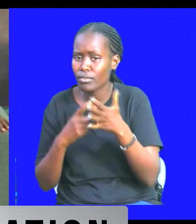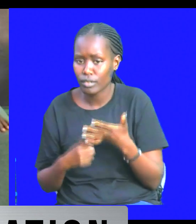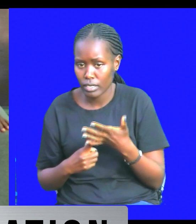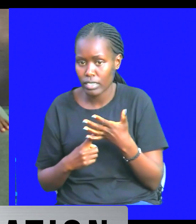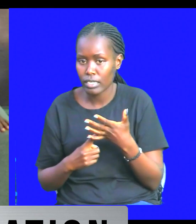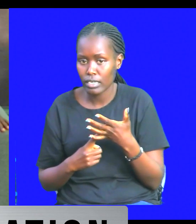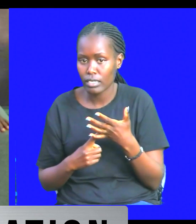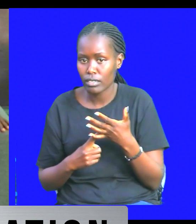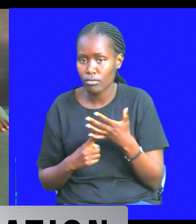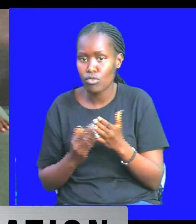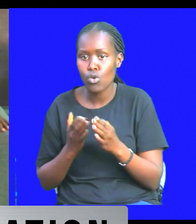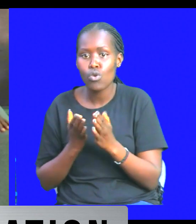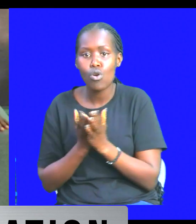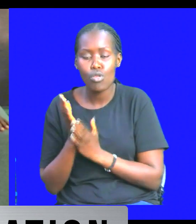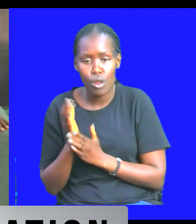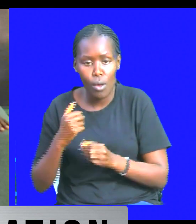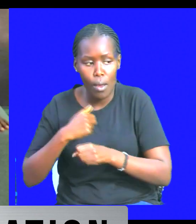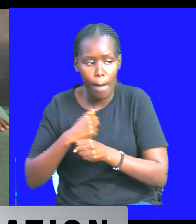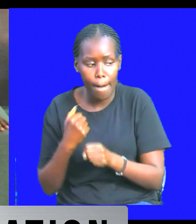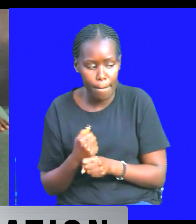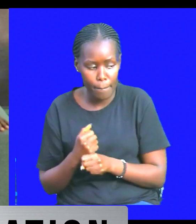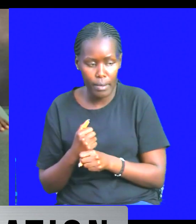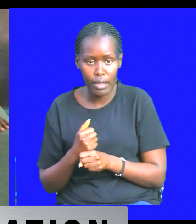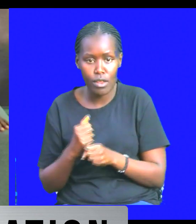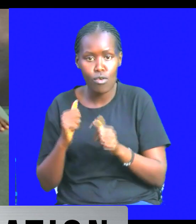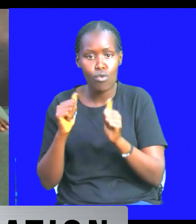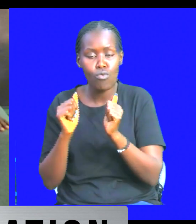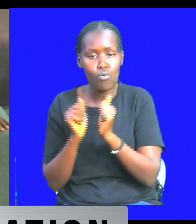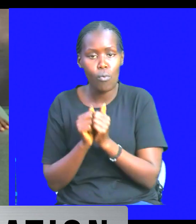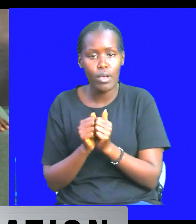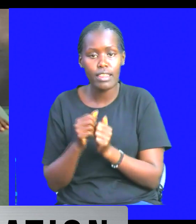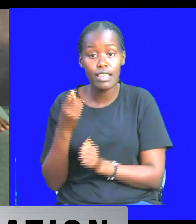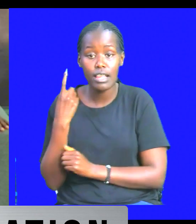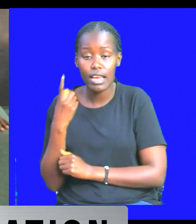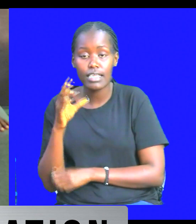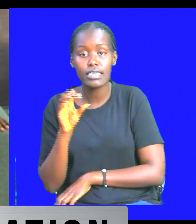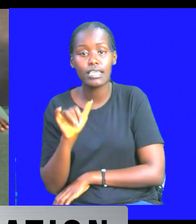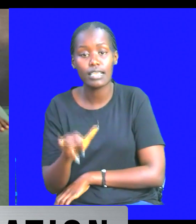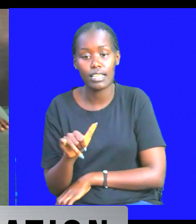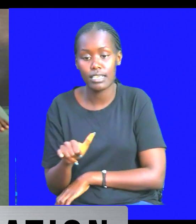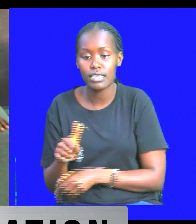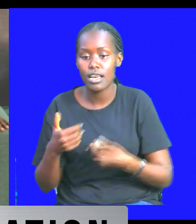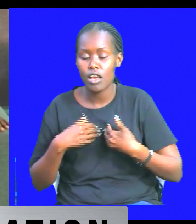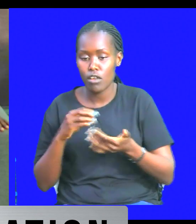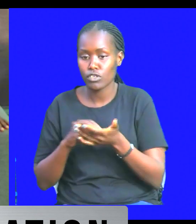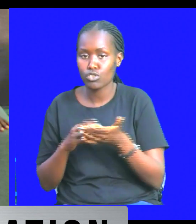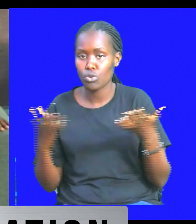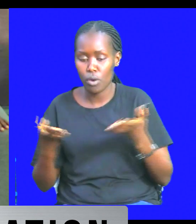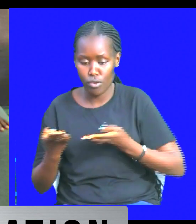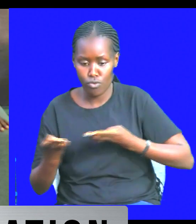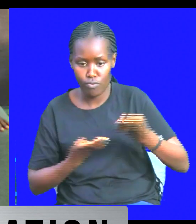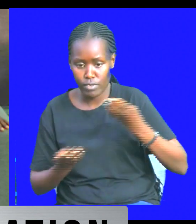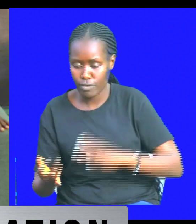taken through by that, made by that understanding. that we don't want a situation that you have served